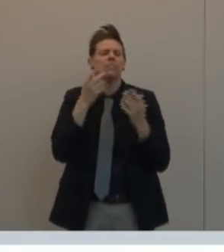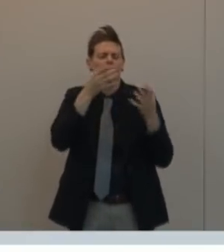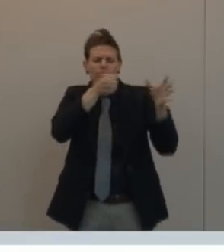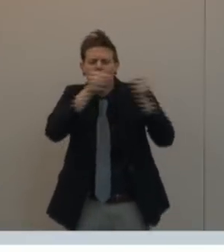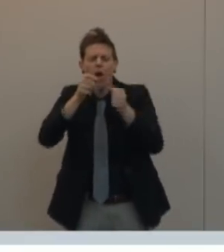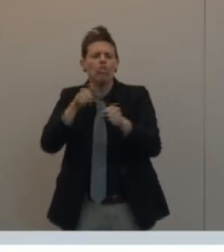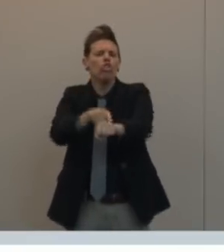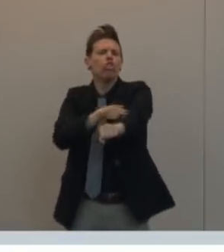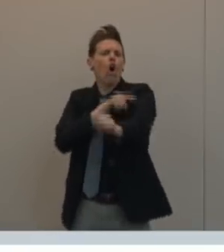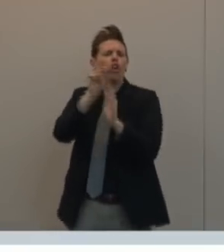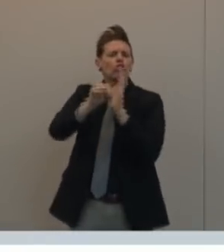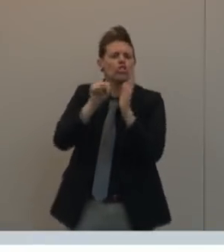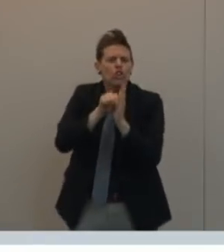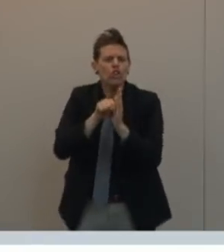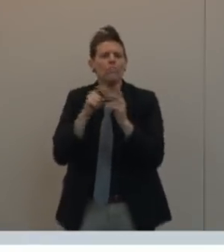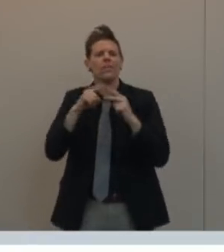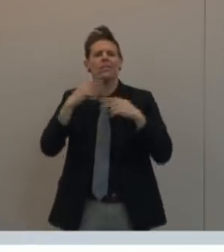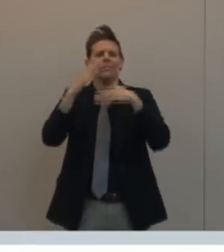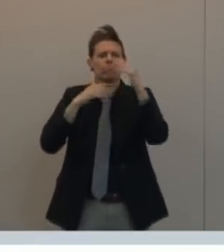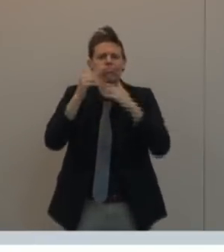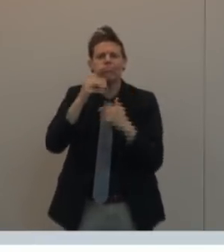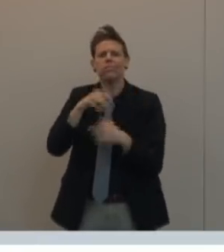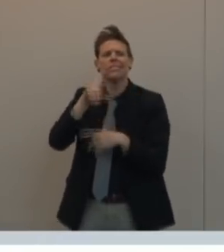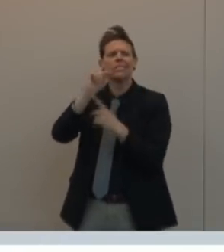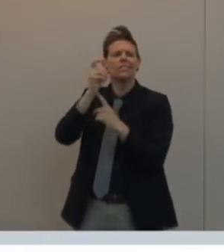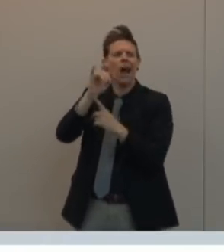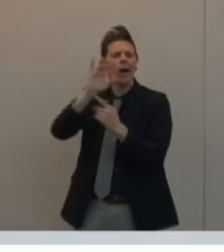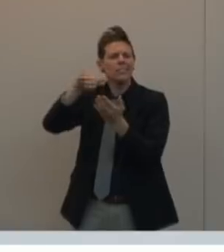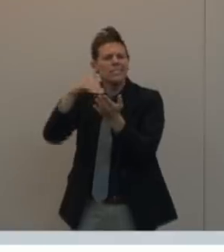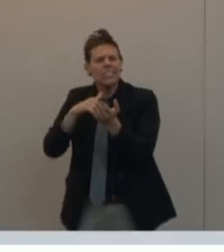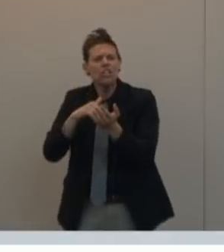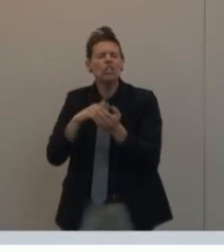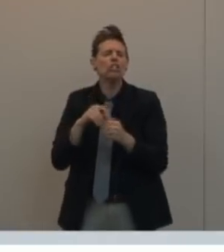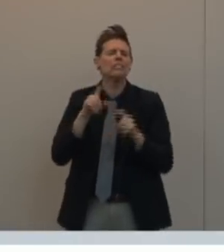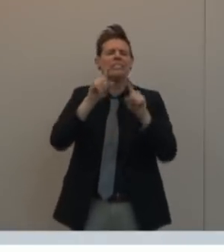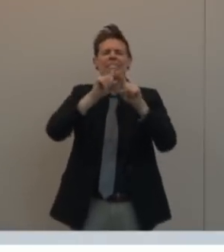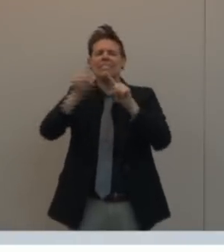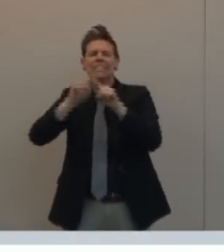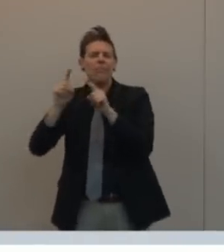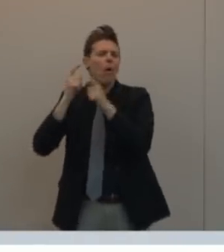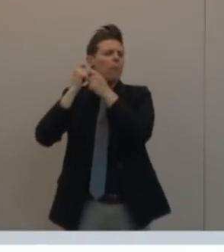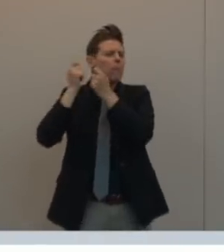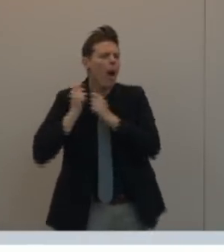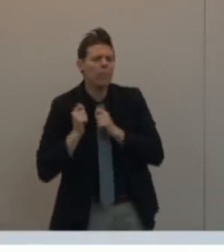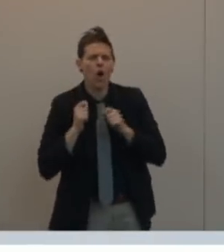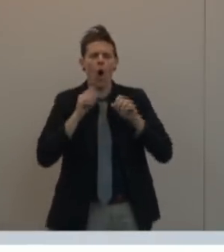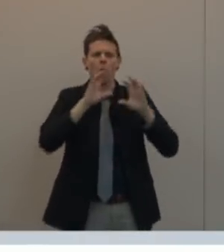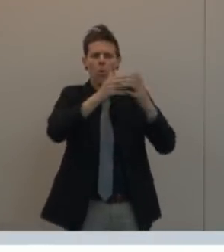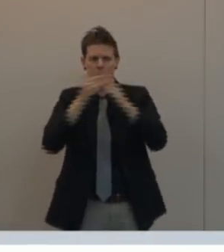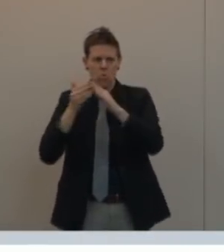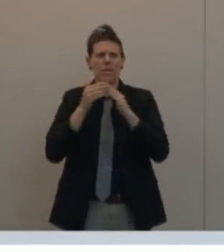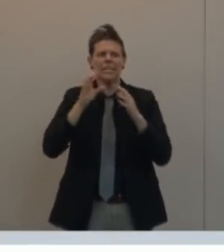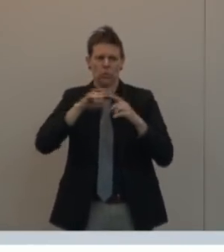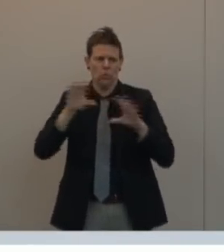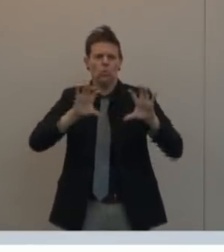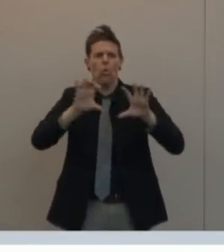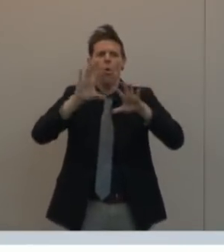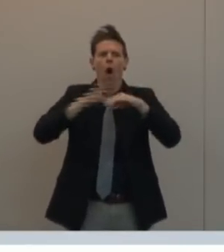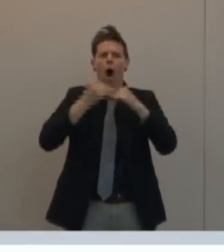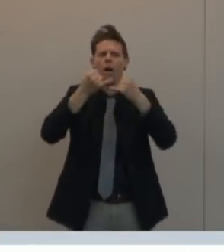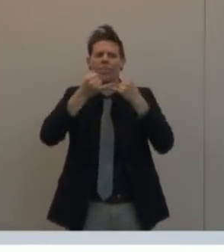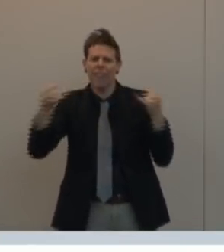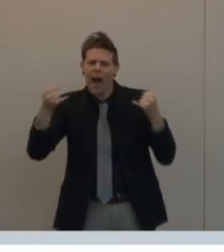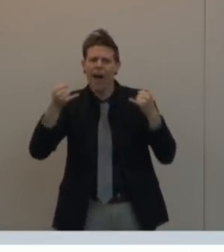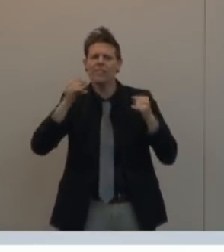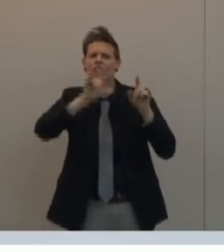detox centers, and we moved into several tribal communities. Again, both doing contact tracing and sometimes doing surveillance, which means